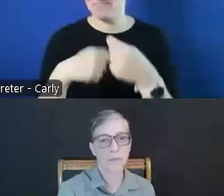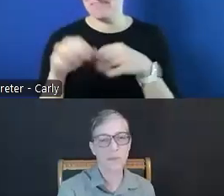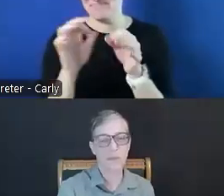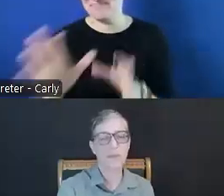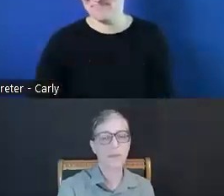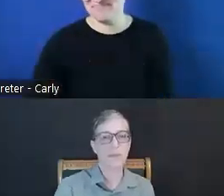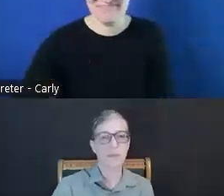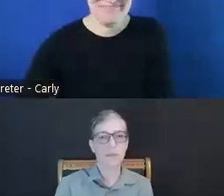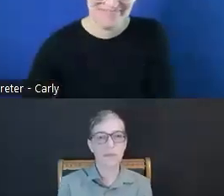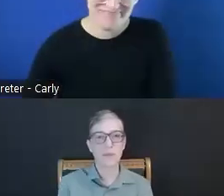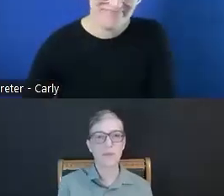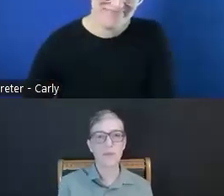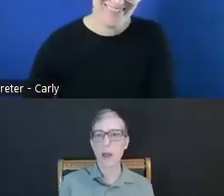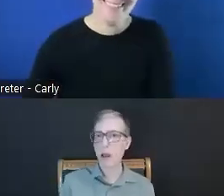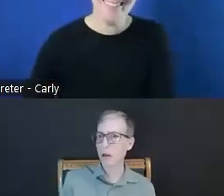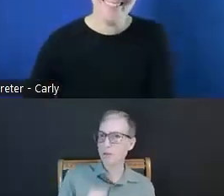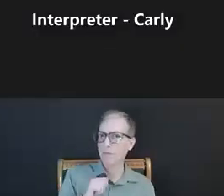I'm not used to that level of luxury.